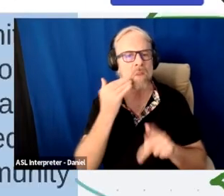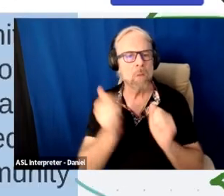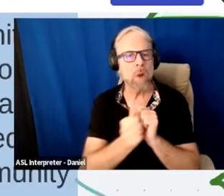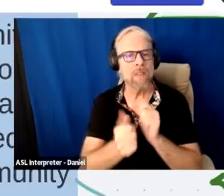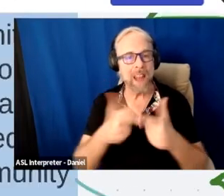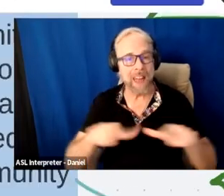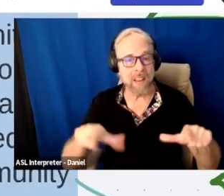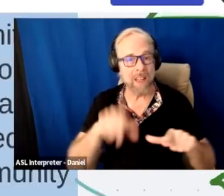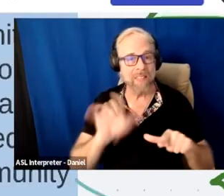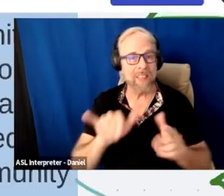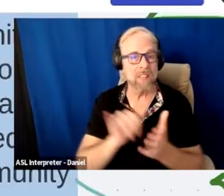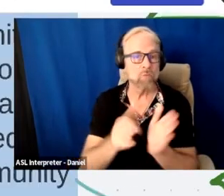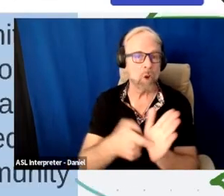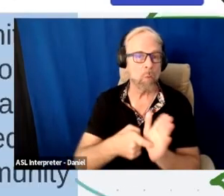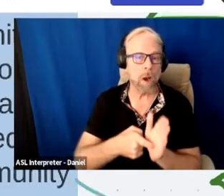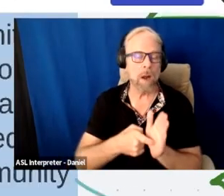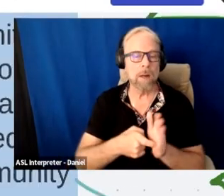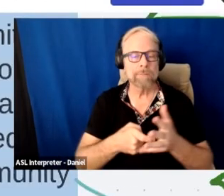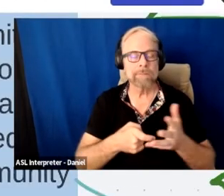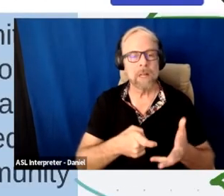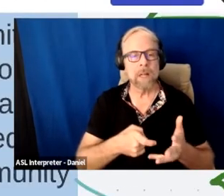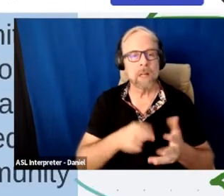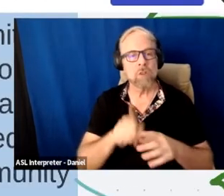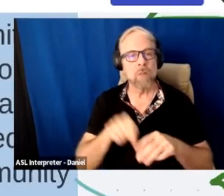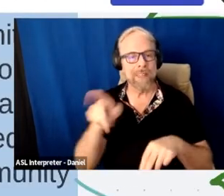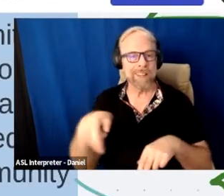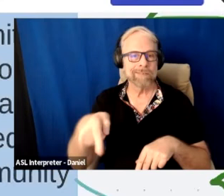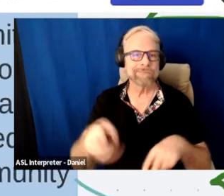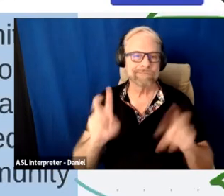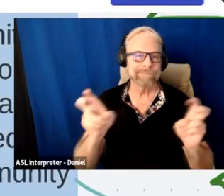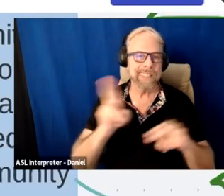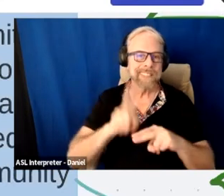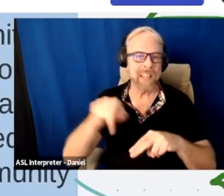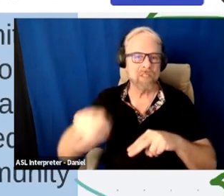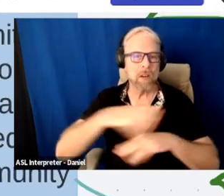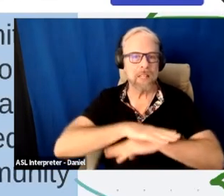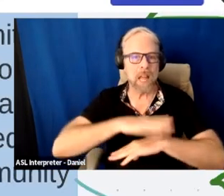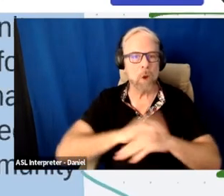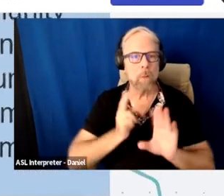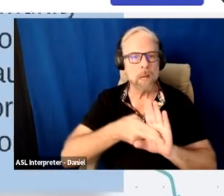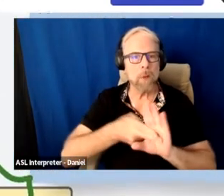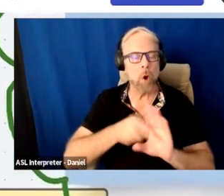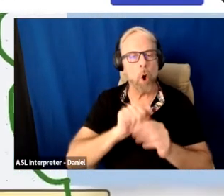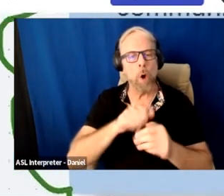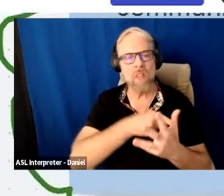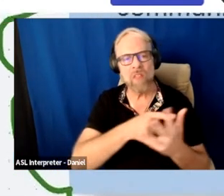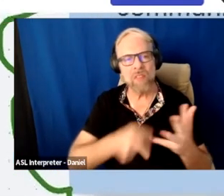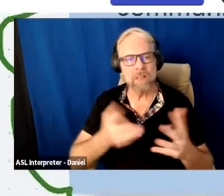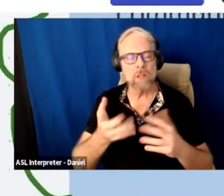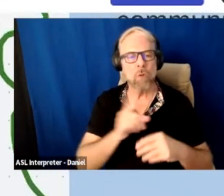have in order to sit at the table and participate. all of those things really